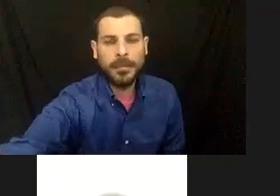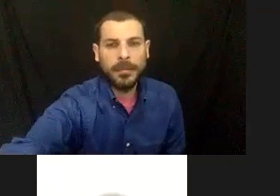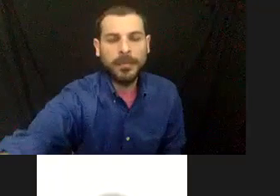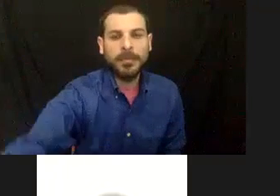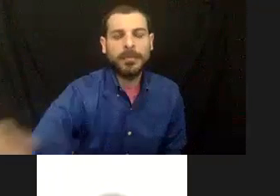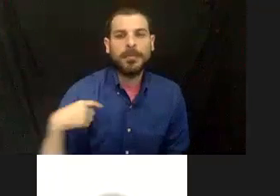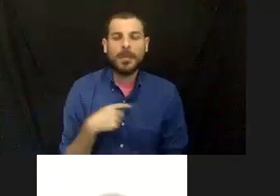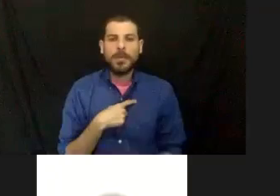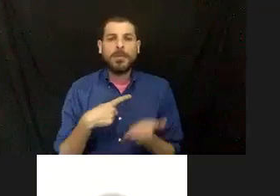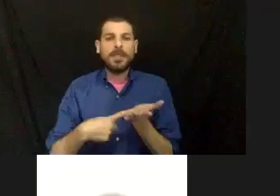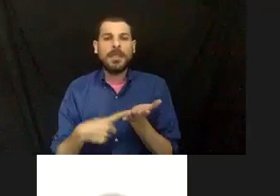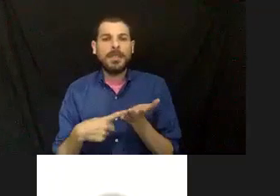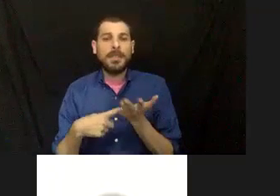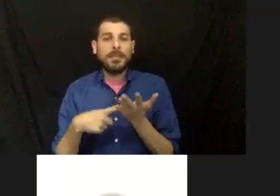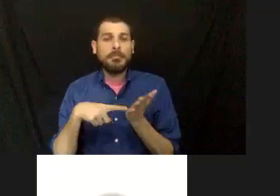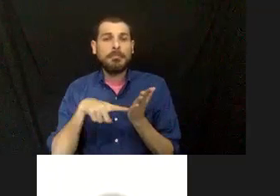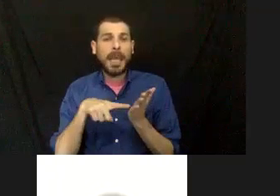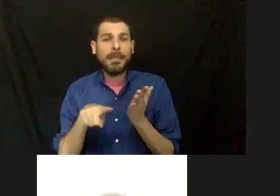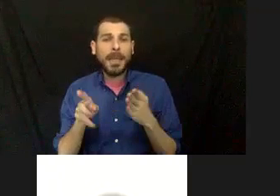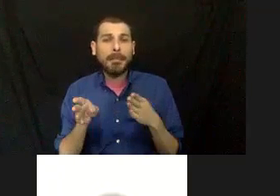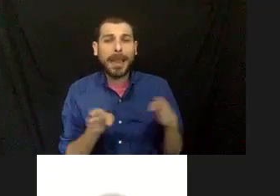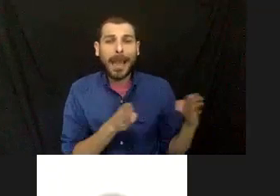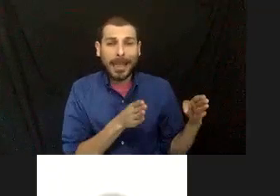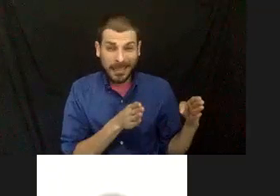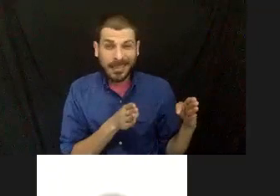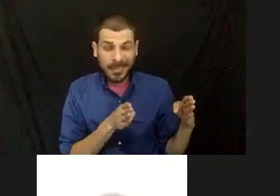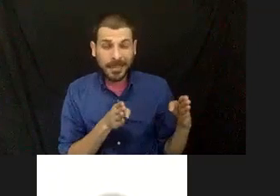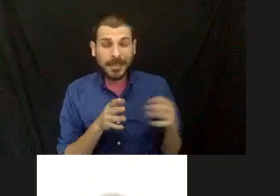plans. Let's see.